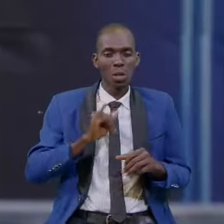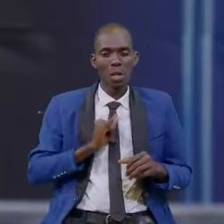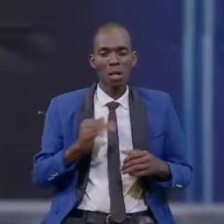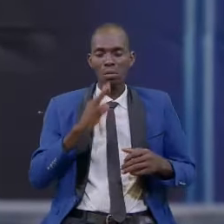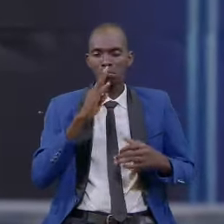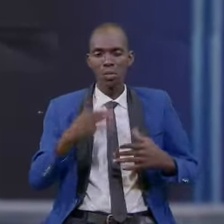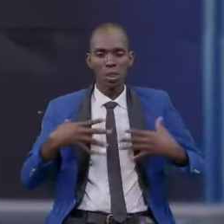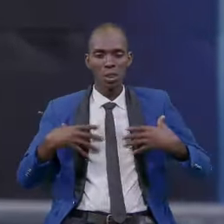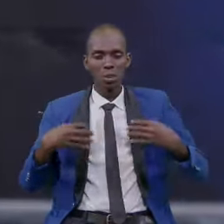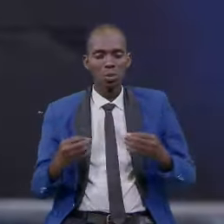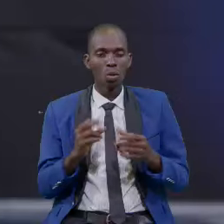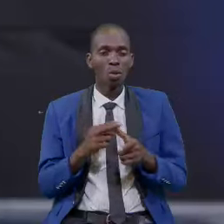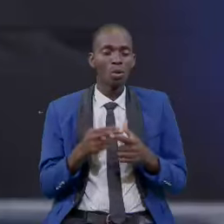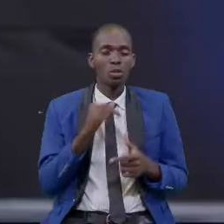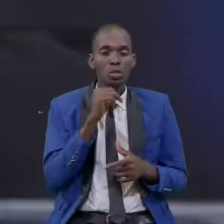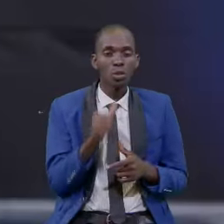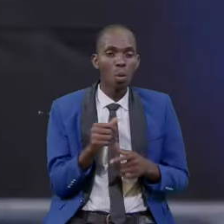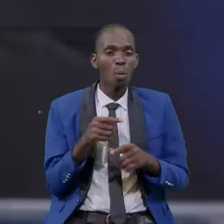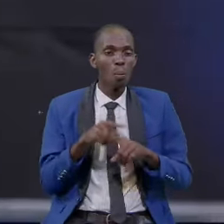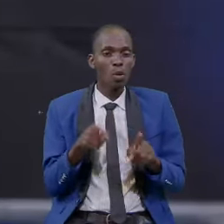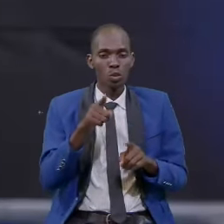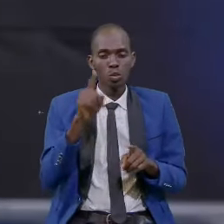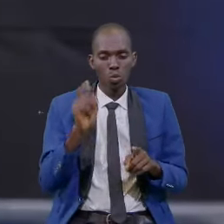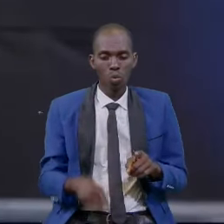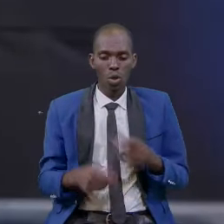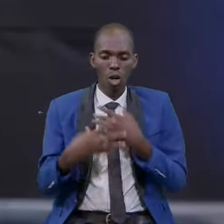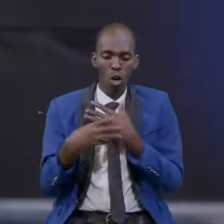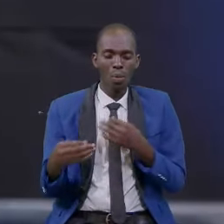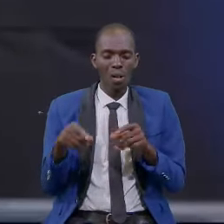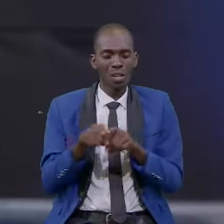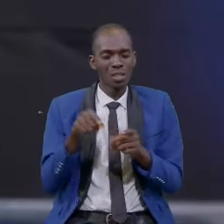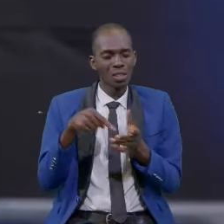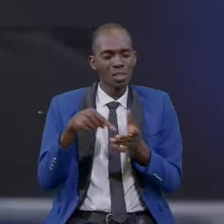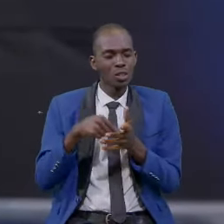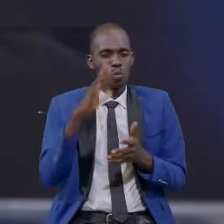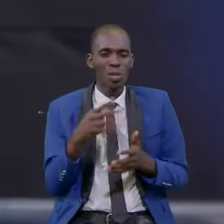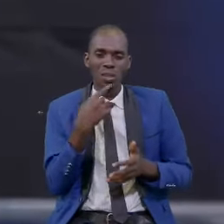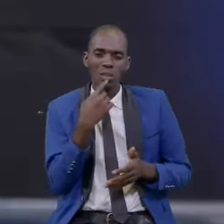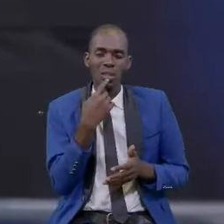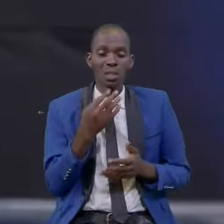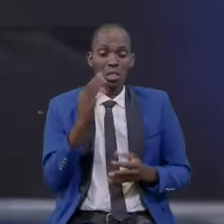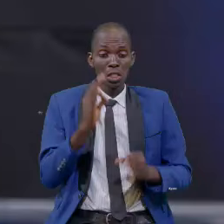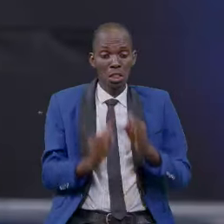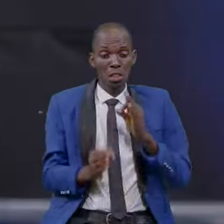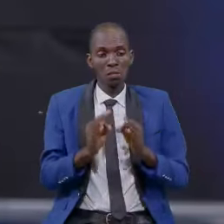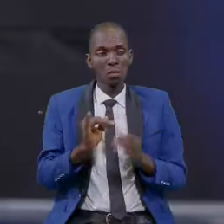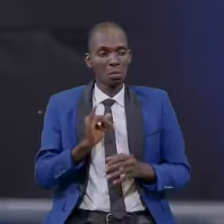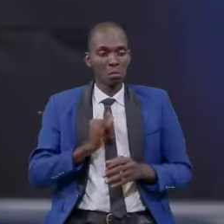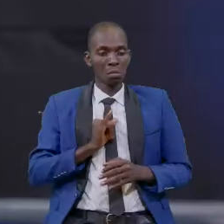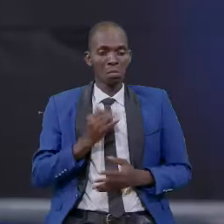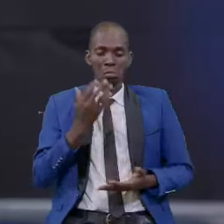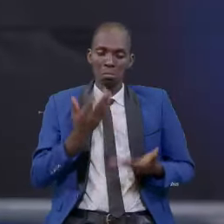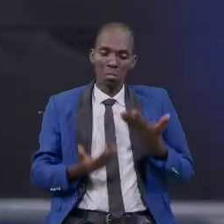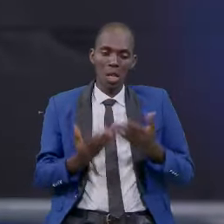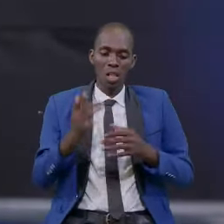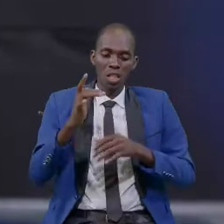yourself, like she said to herself, if I may but touch, I don't need to pull his garment,